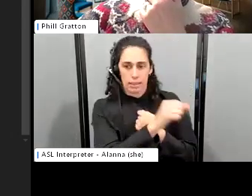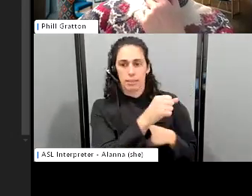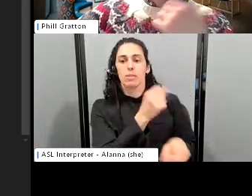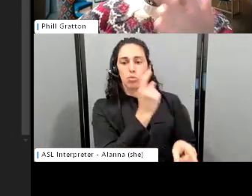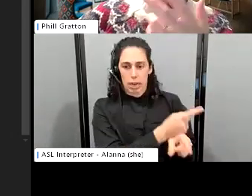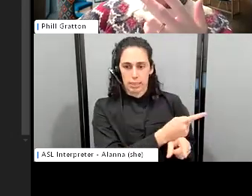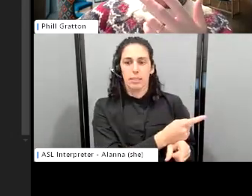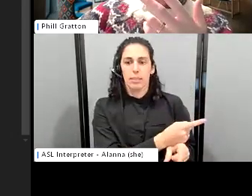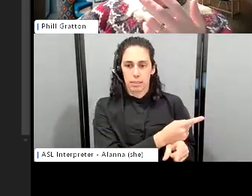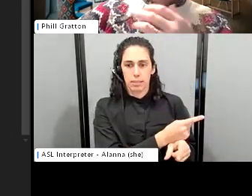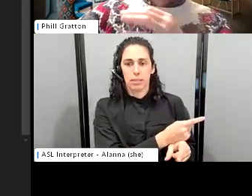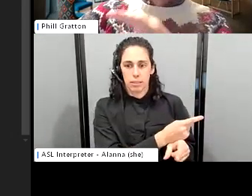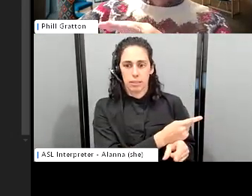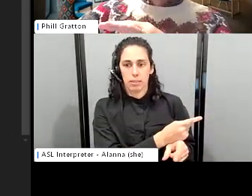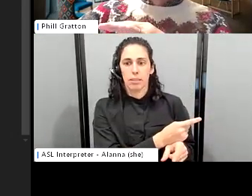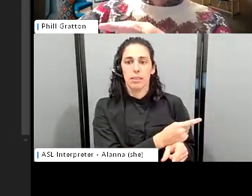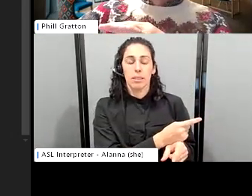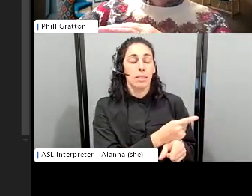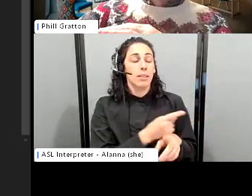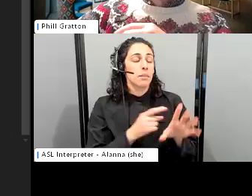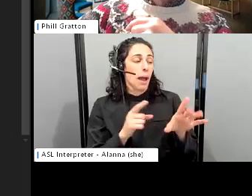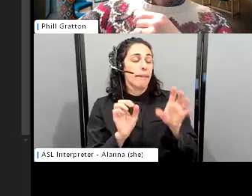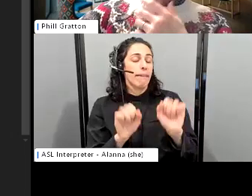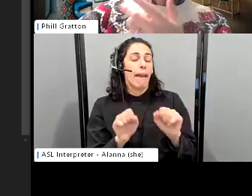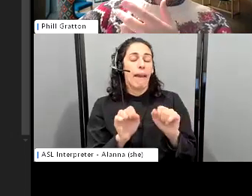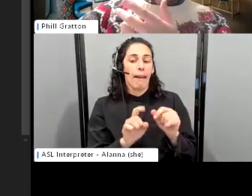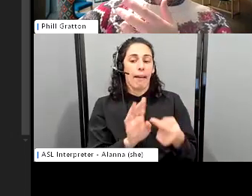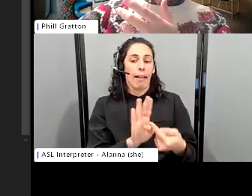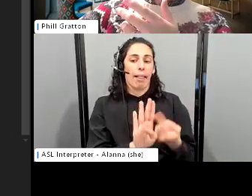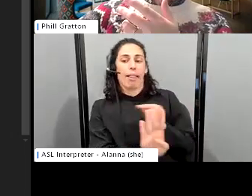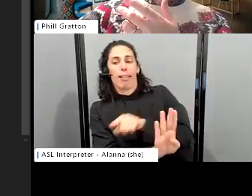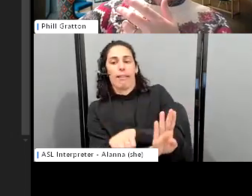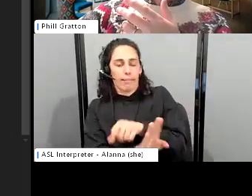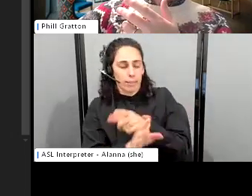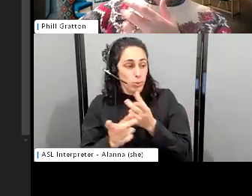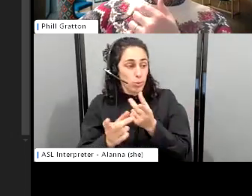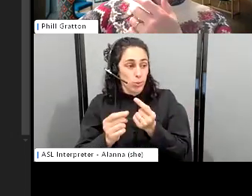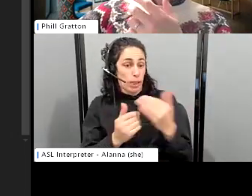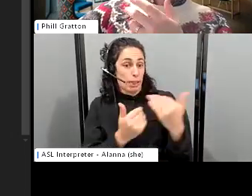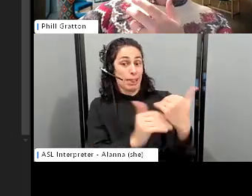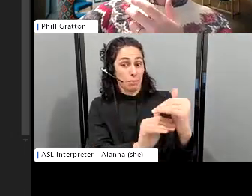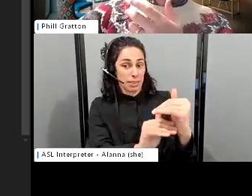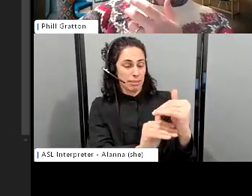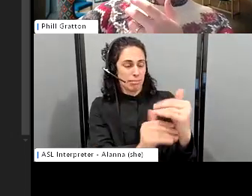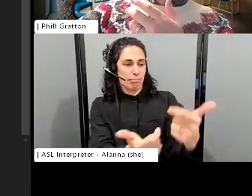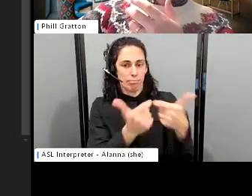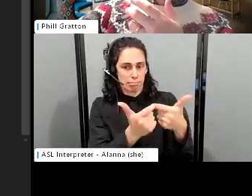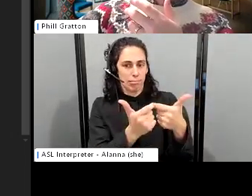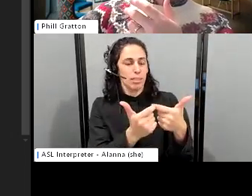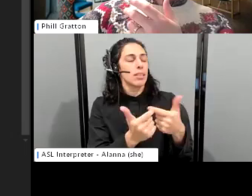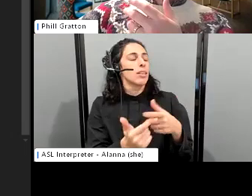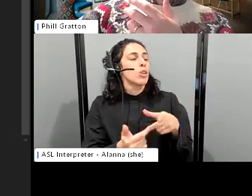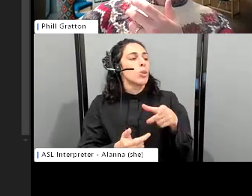to actually tell it where to go and find it. So if the document is online, and I pulled up a document here it's a PDF, and